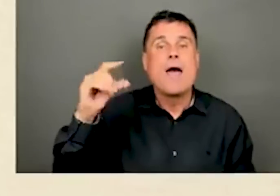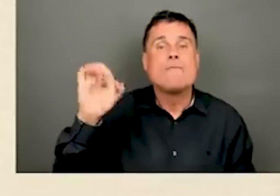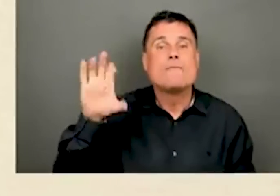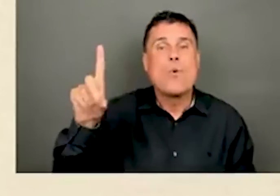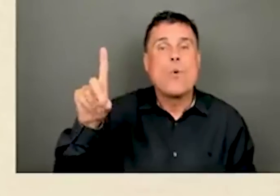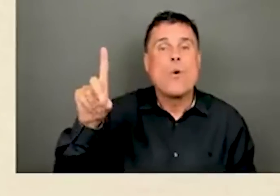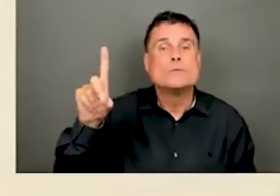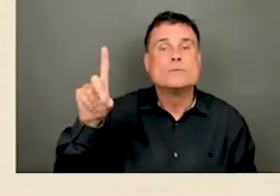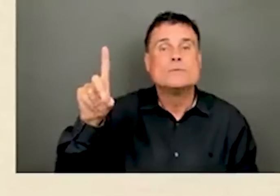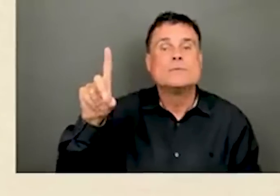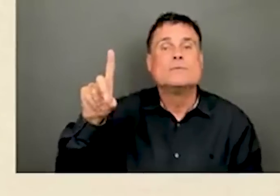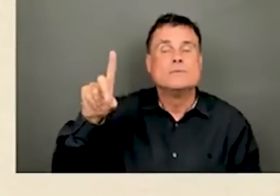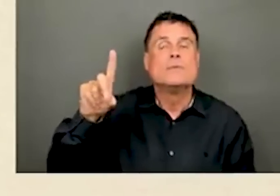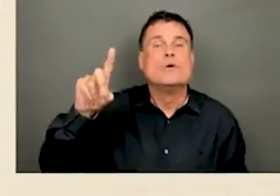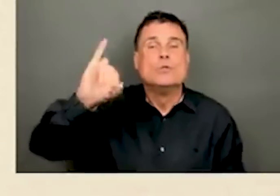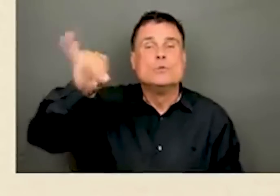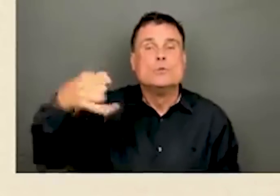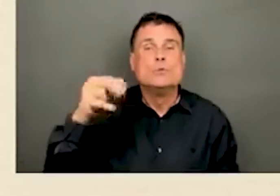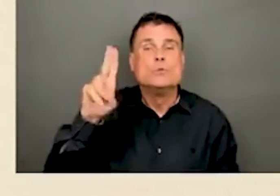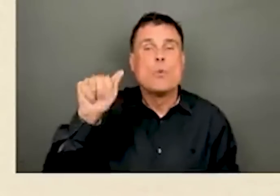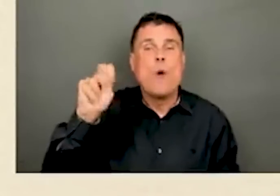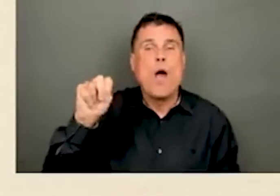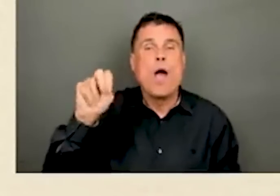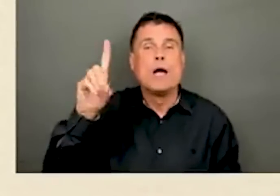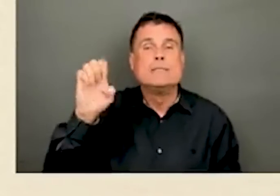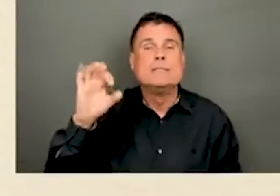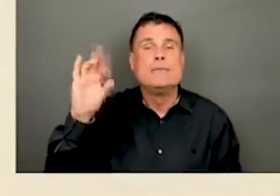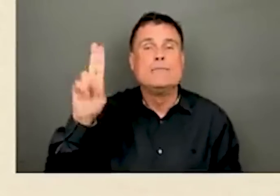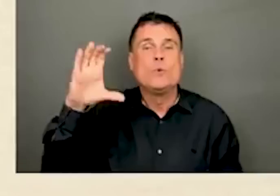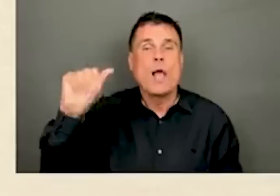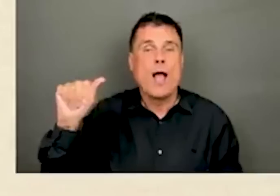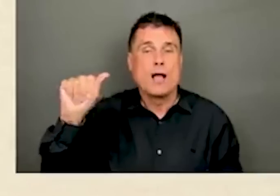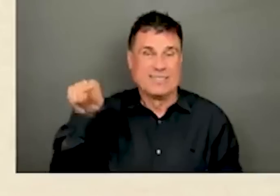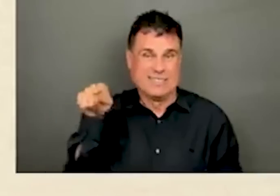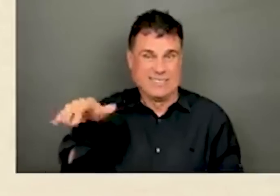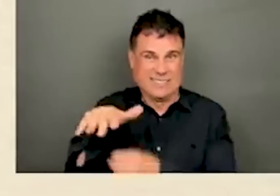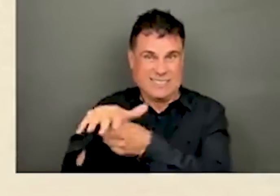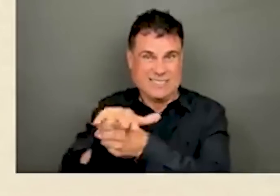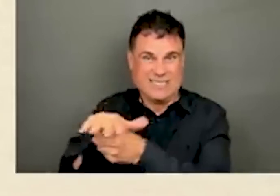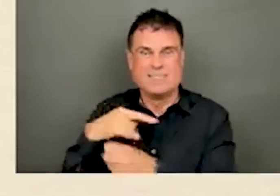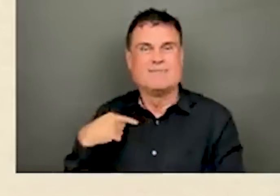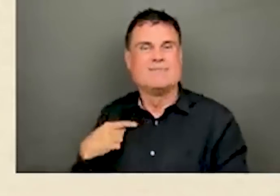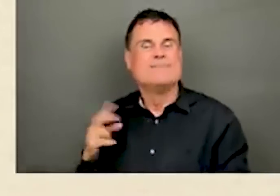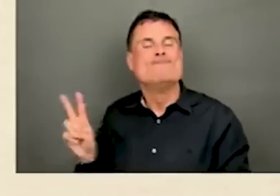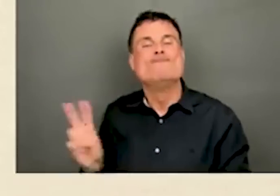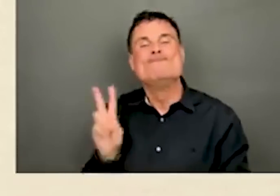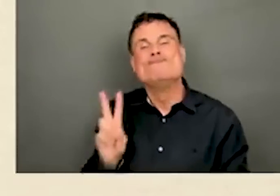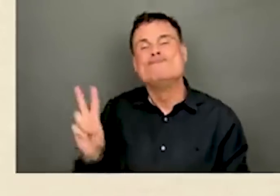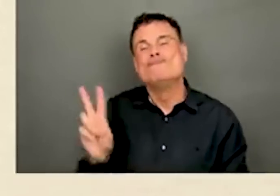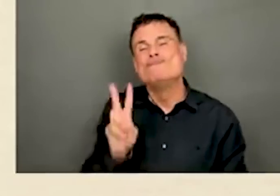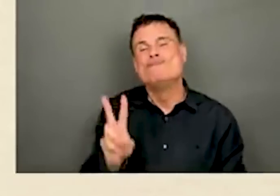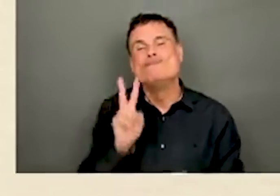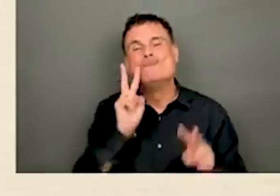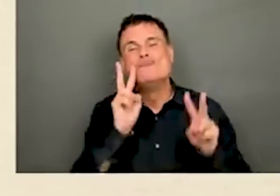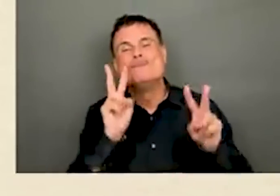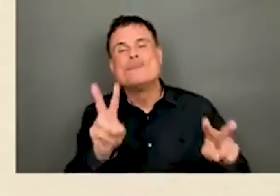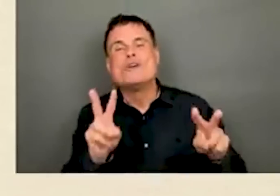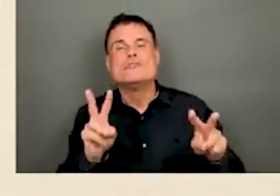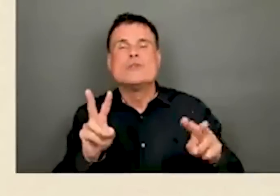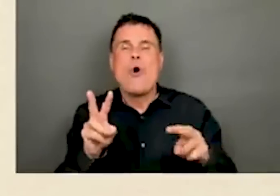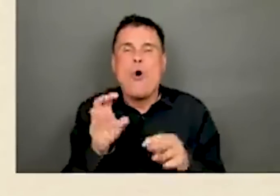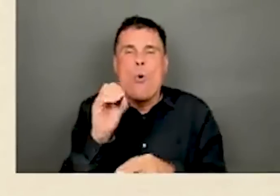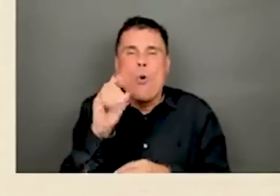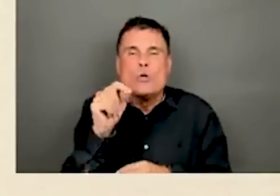to relax. And watching the otters playing just offshore by the hour reminded me